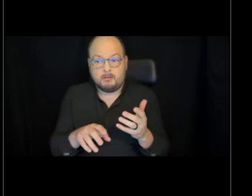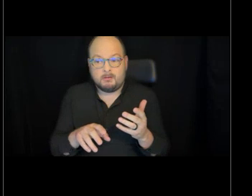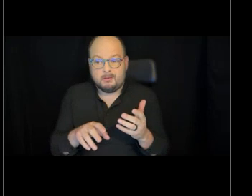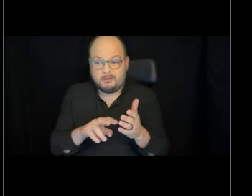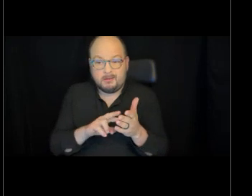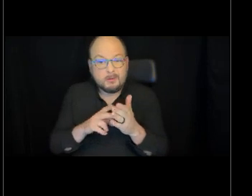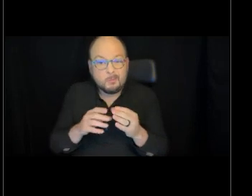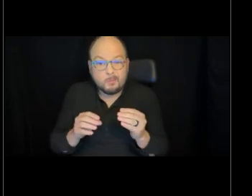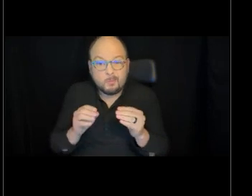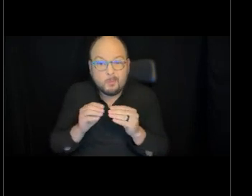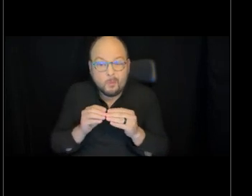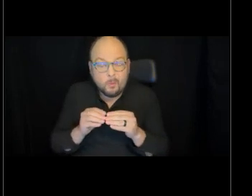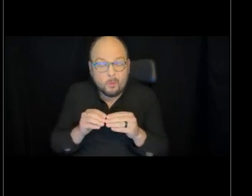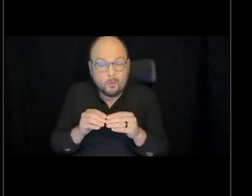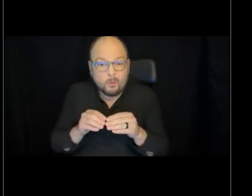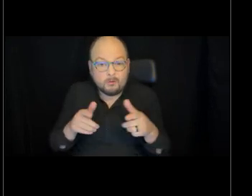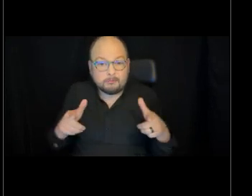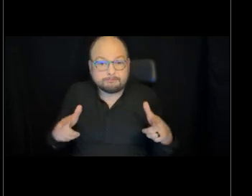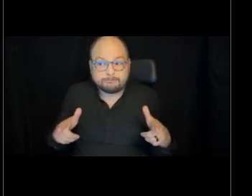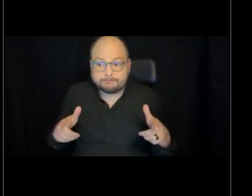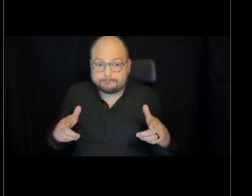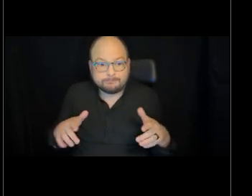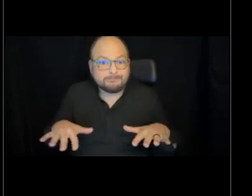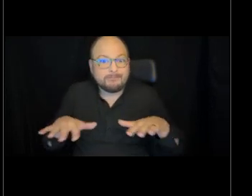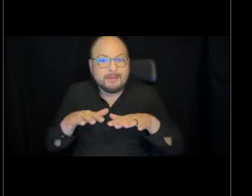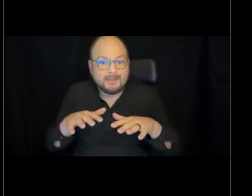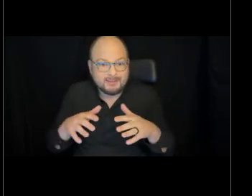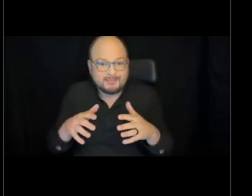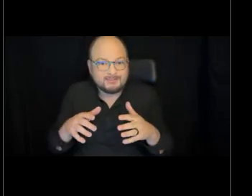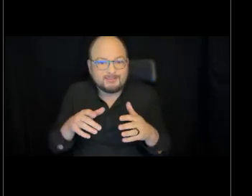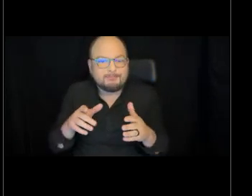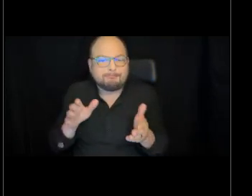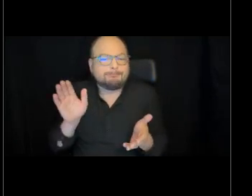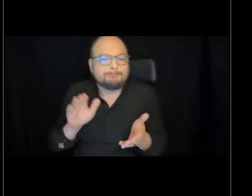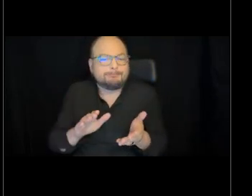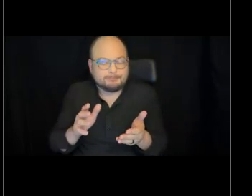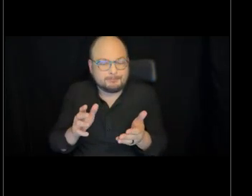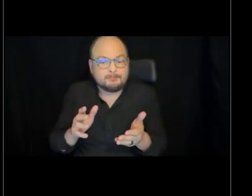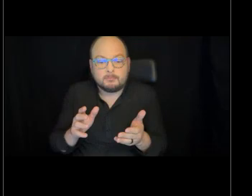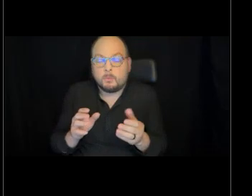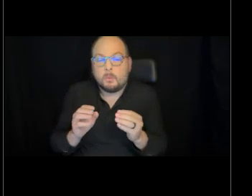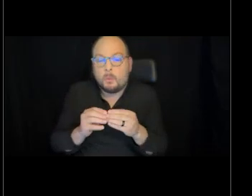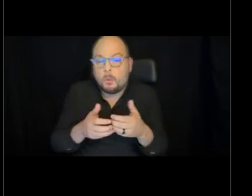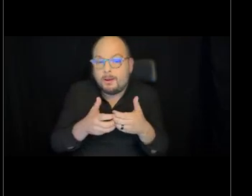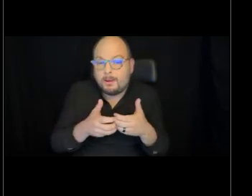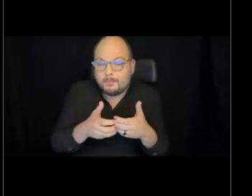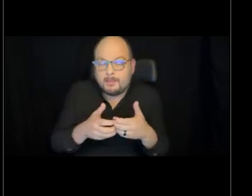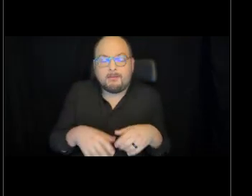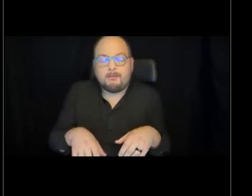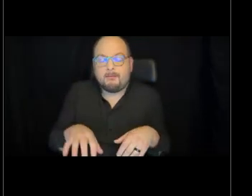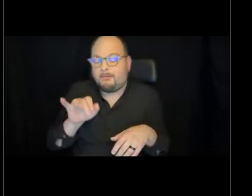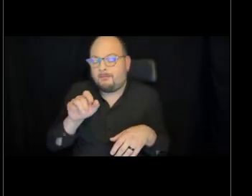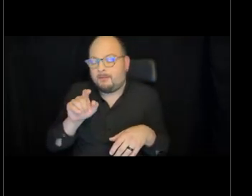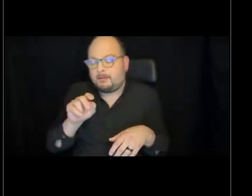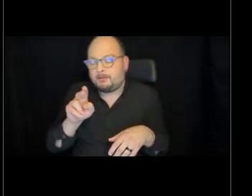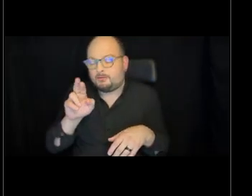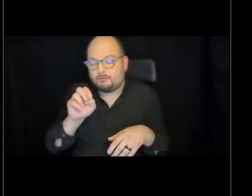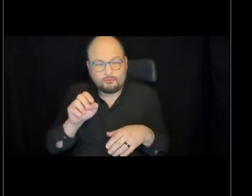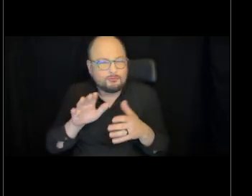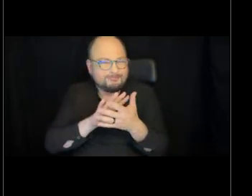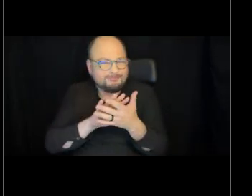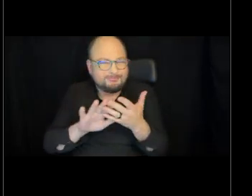and because CFS at appliances and fixtures may overlap, the clear floor